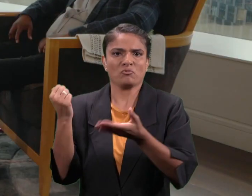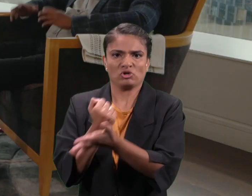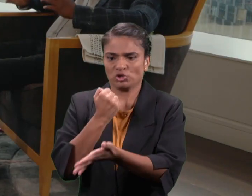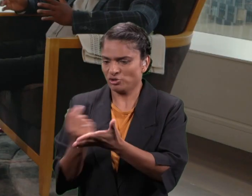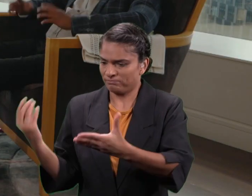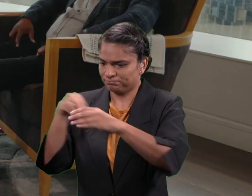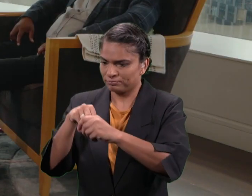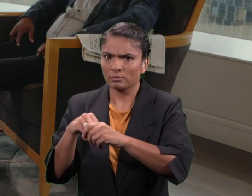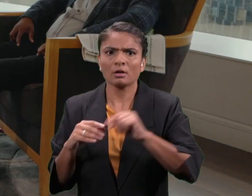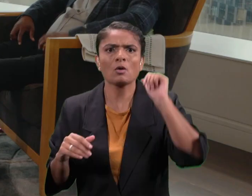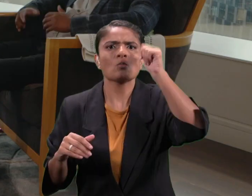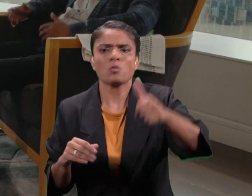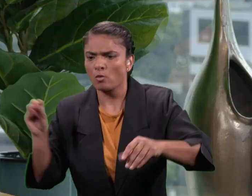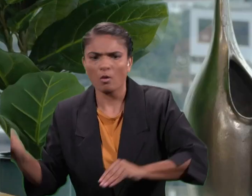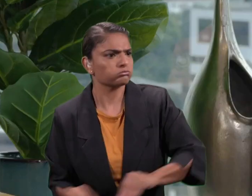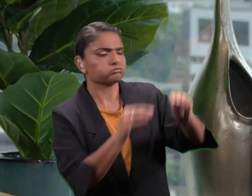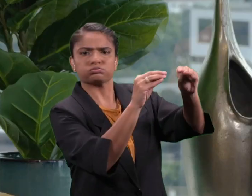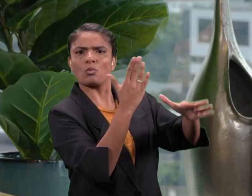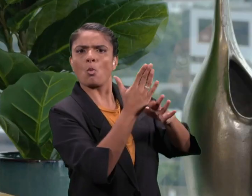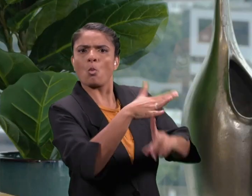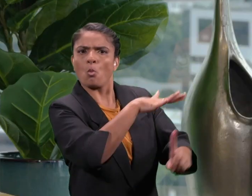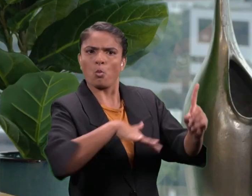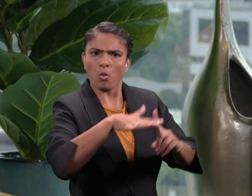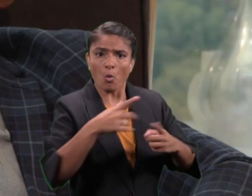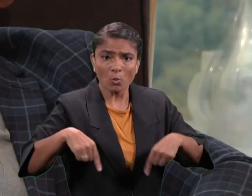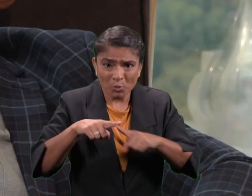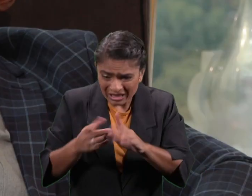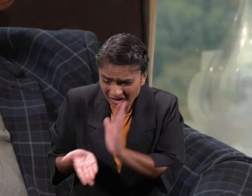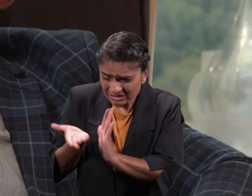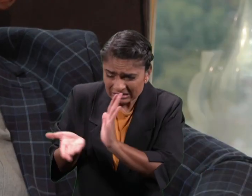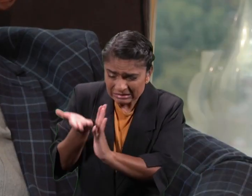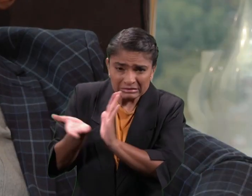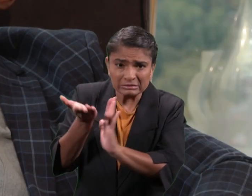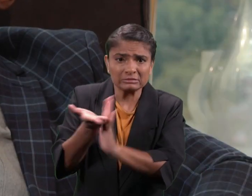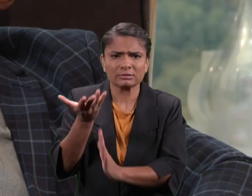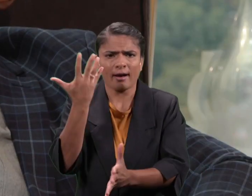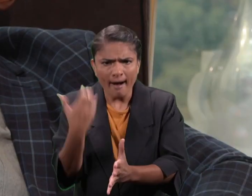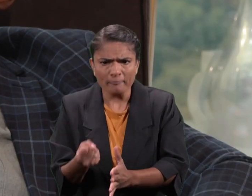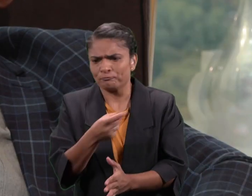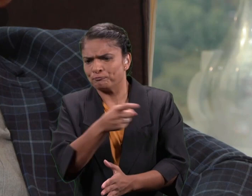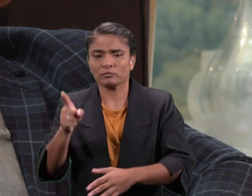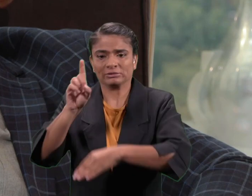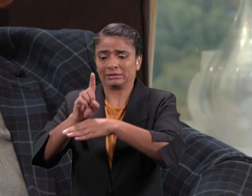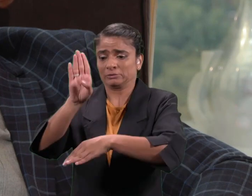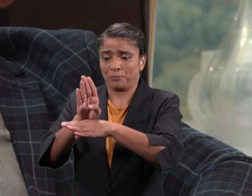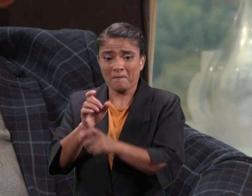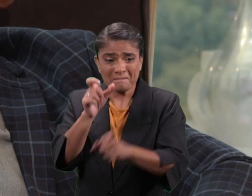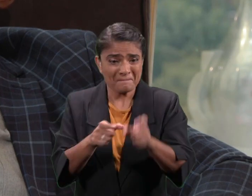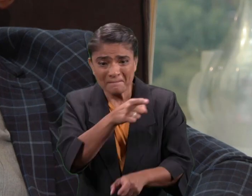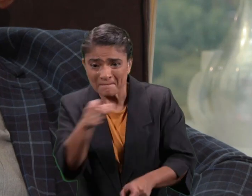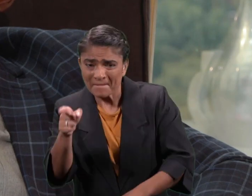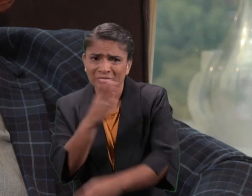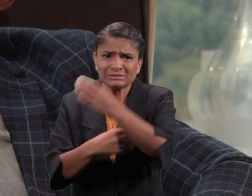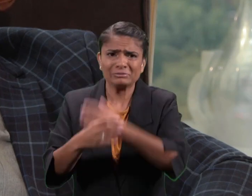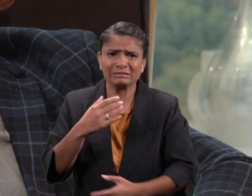today. Next week, Sibulelo is being employed. But we do own a database